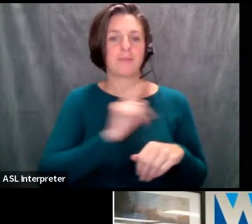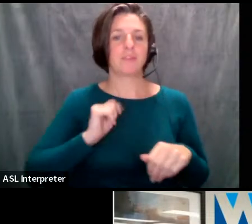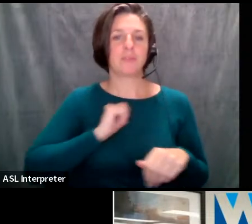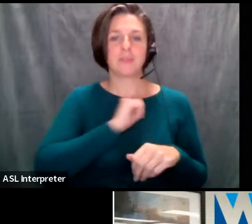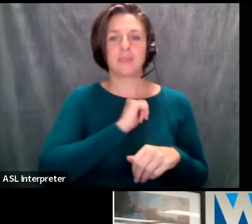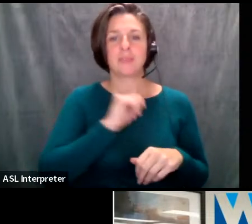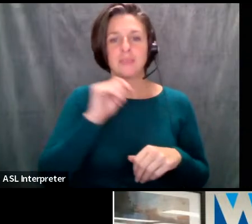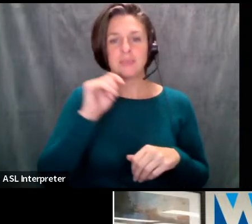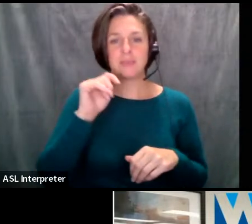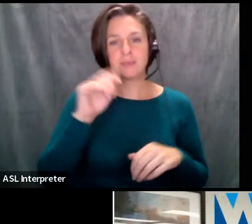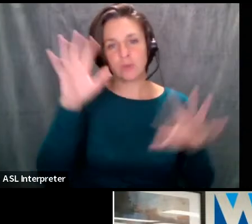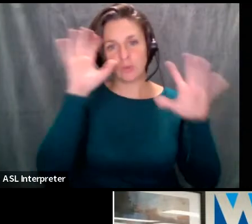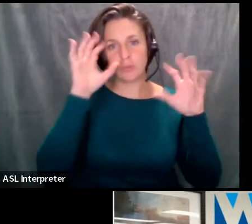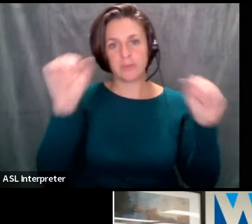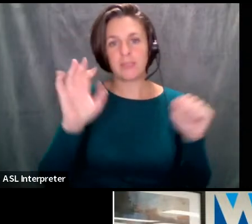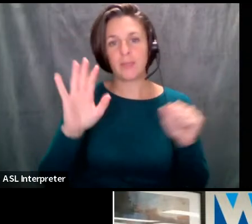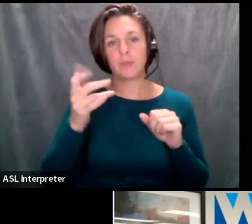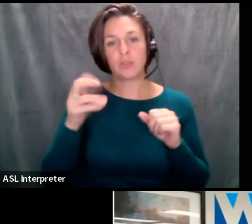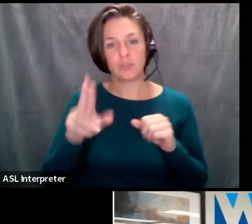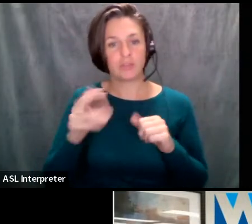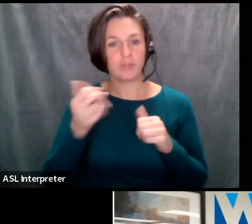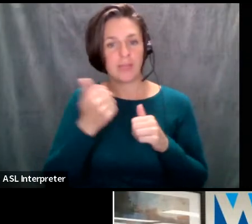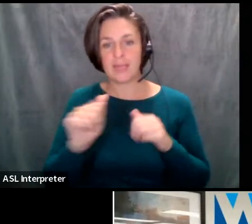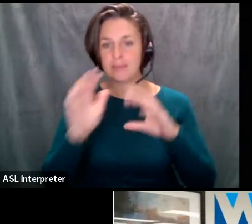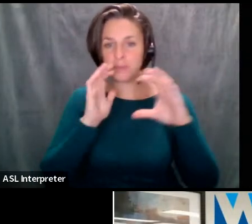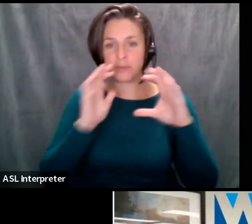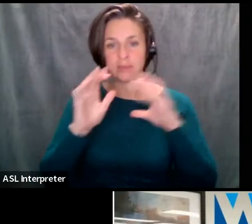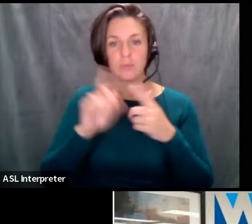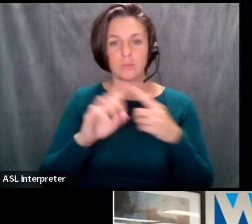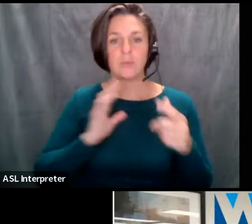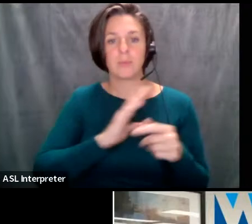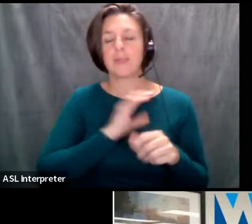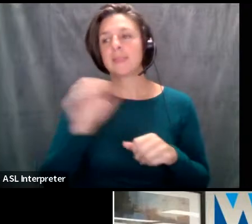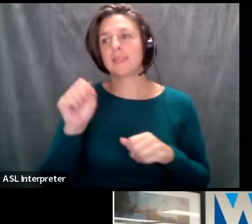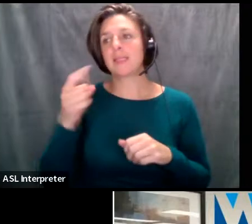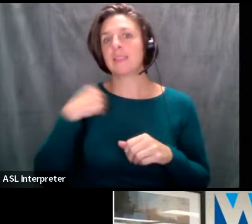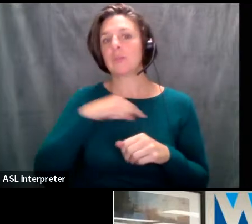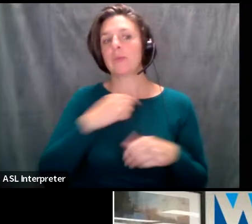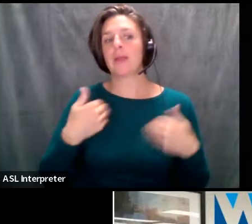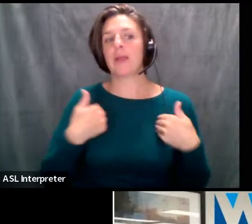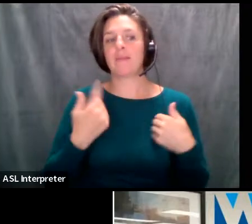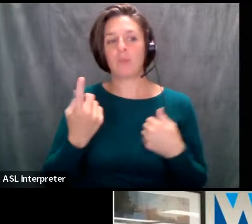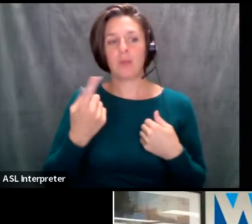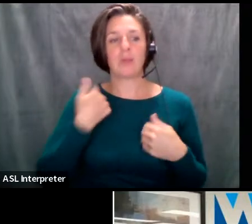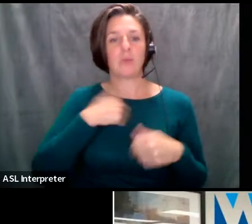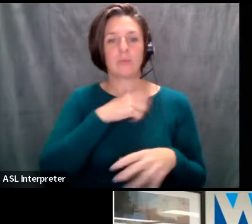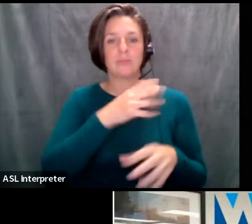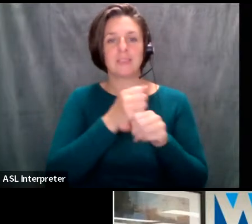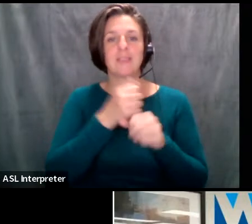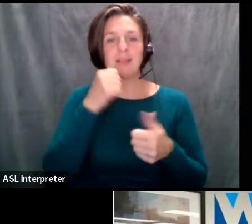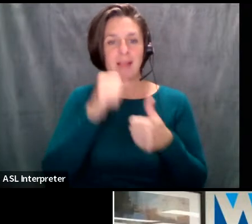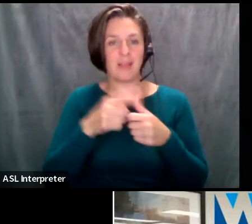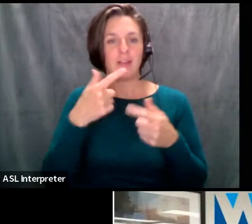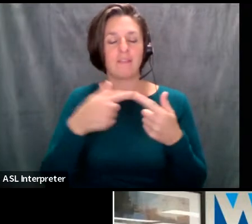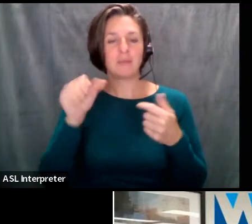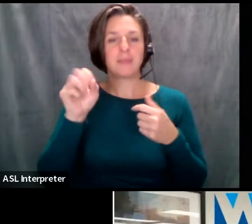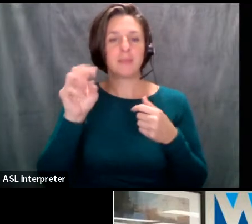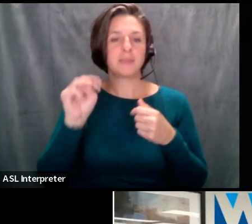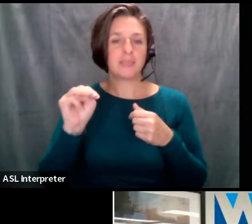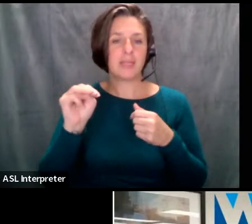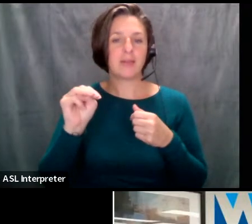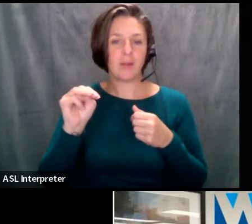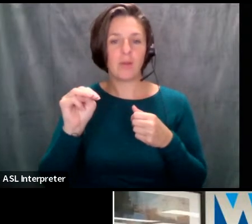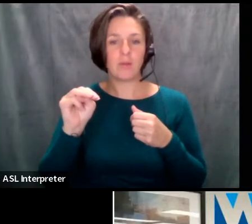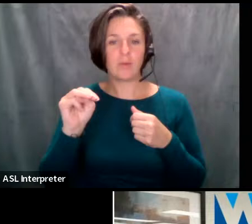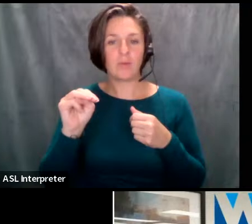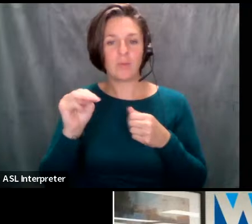Booker, are there any communications for the board? Yes, we have one. So we received a letter from the San Mateo County Office of Education